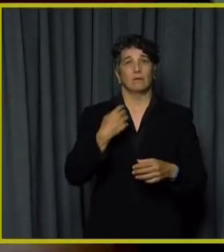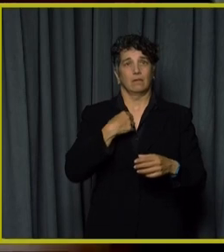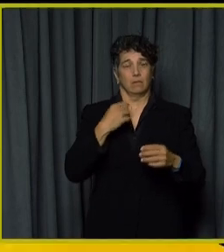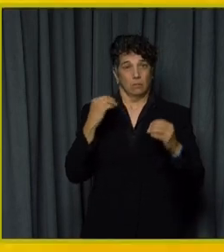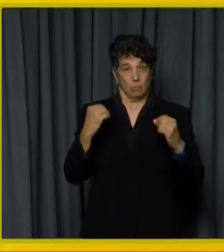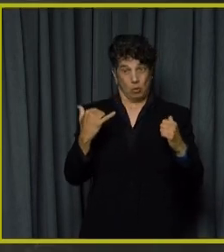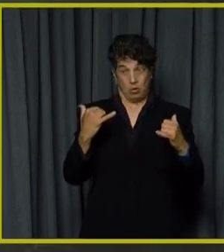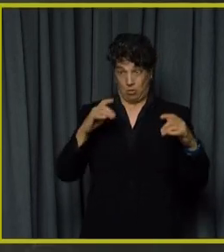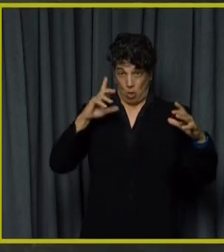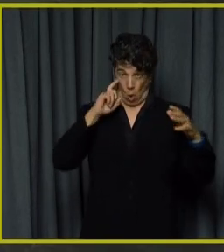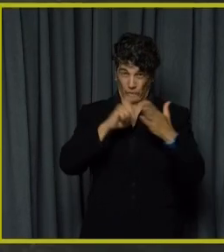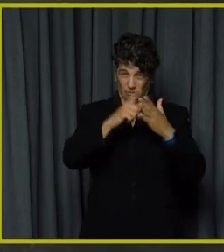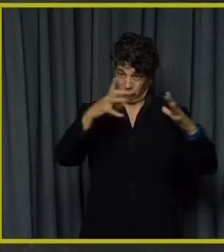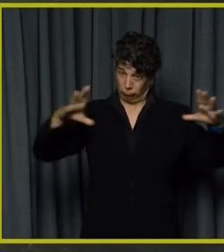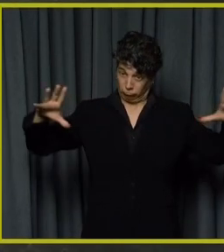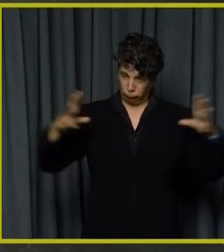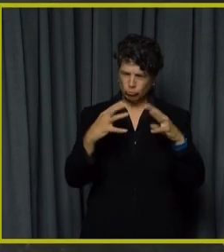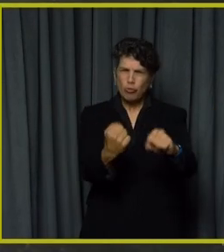divided.